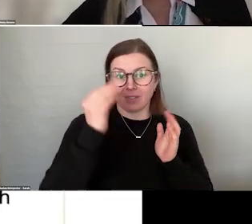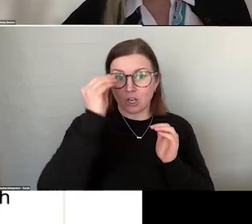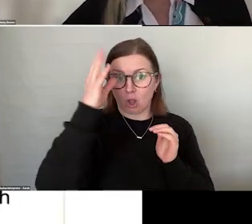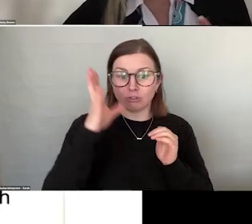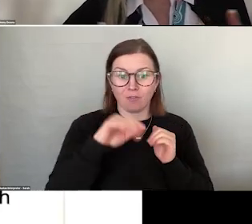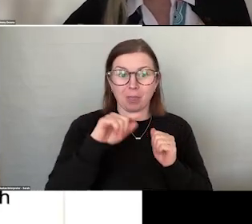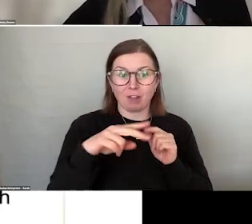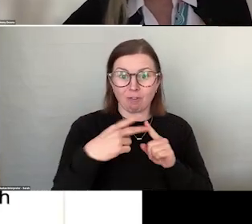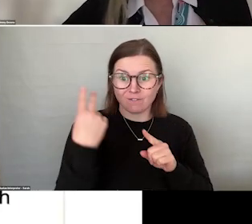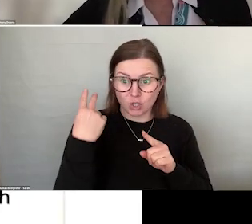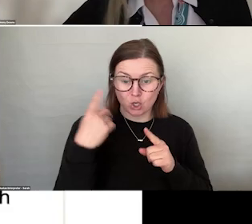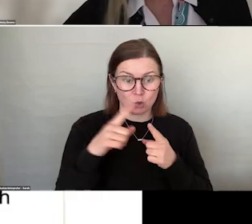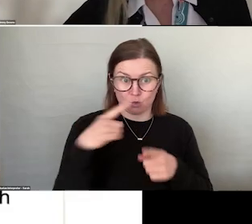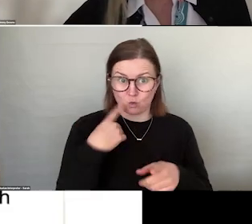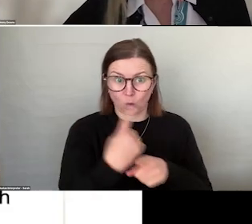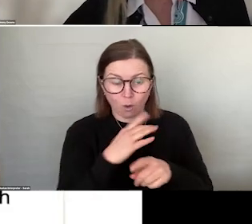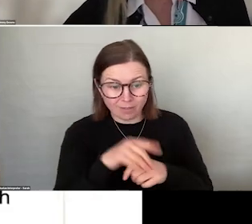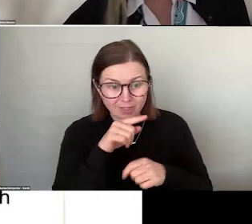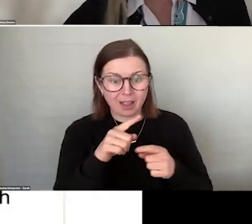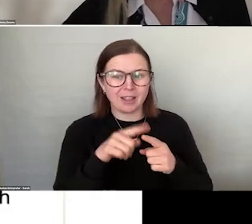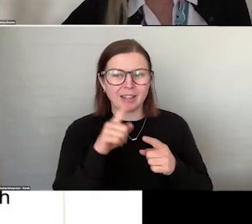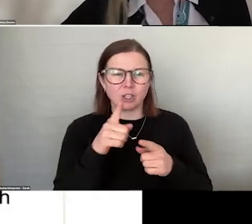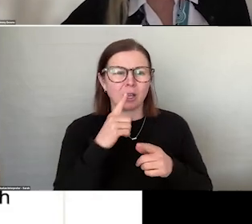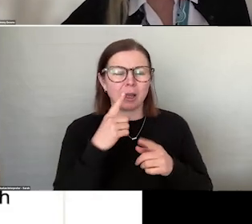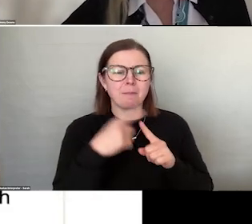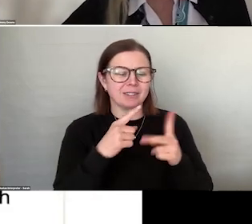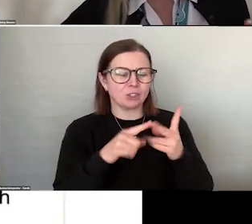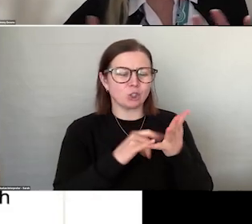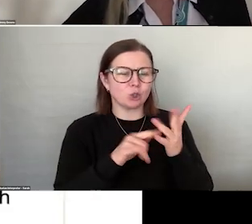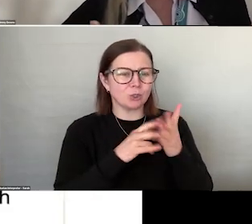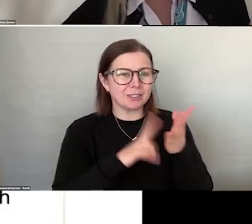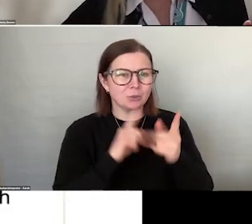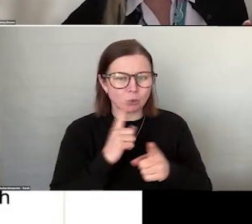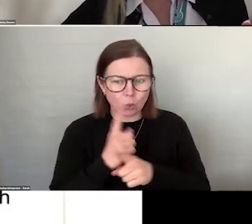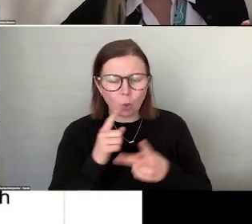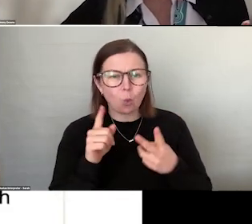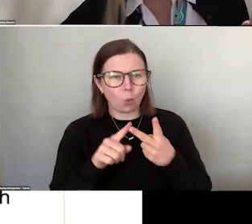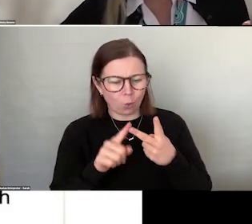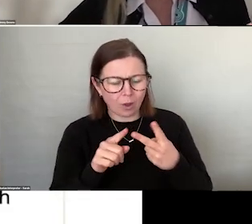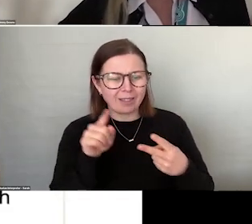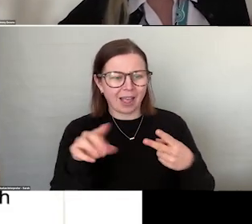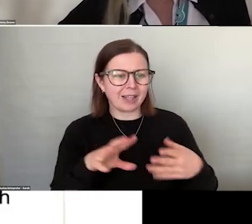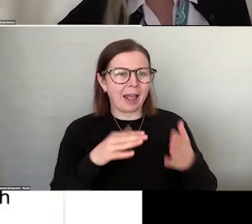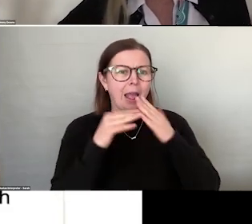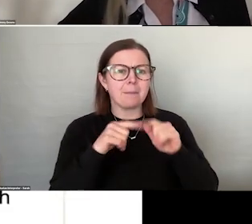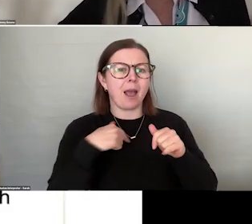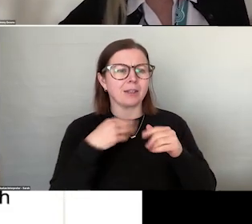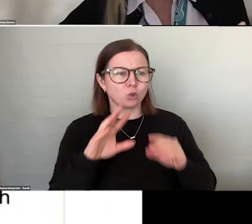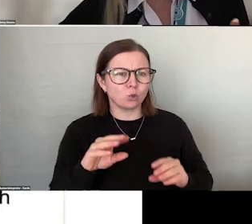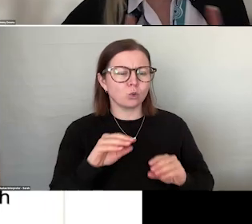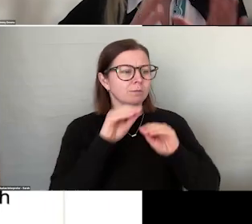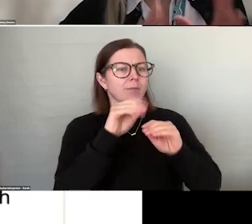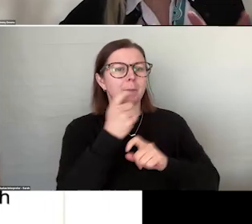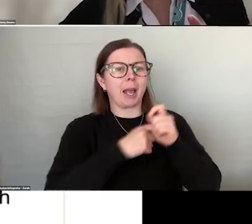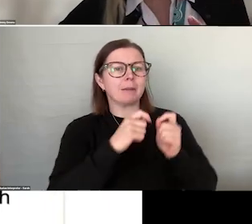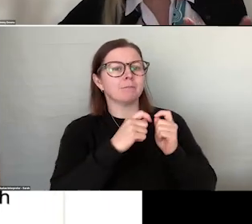the review, and which is spoken so clearly by Susan, helped us to draw these into recommendations.